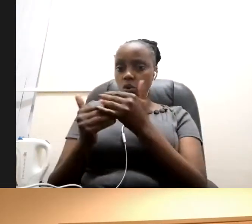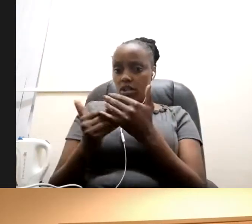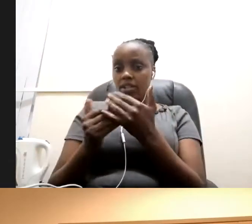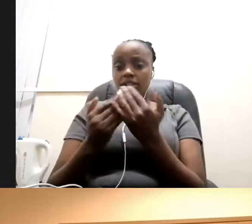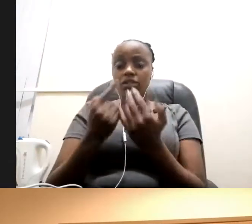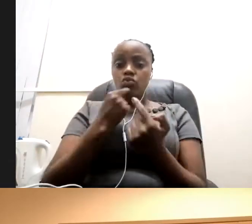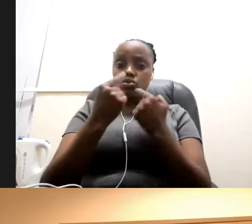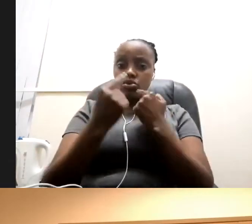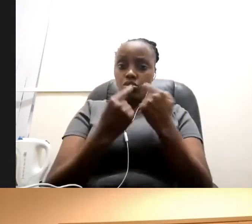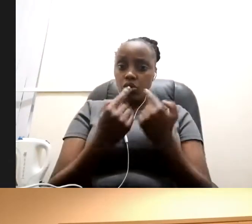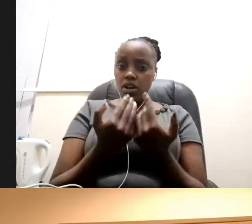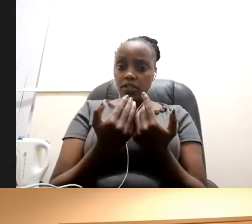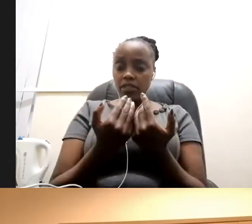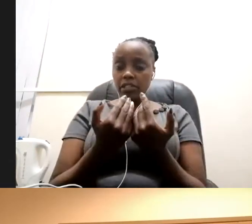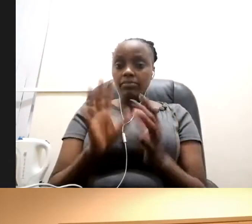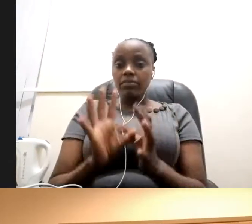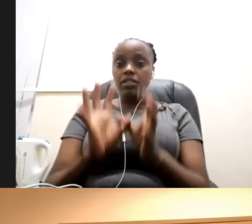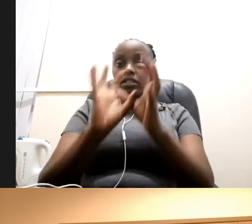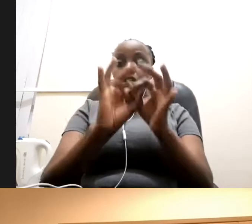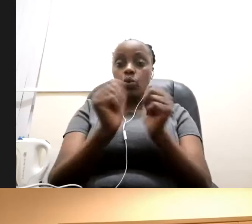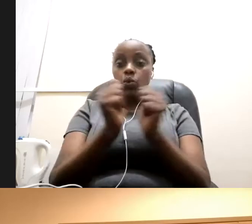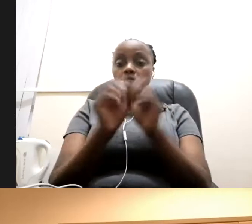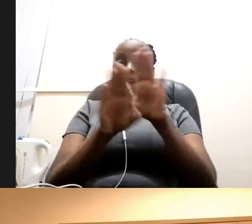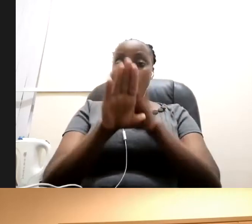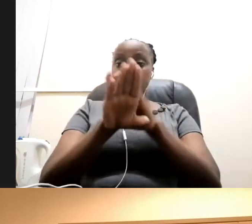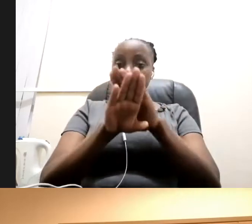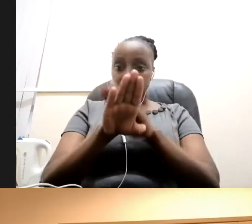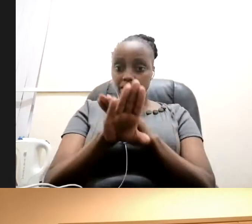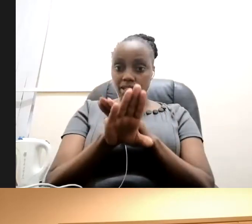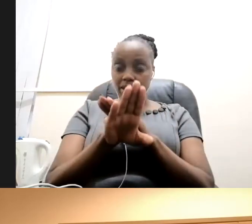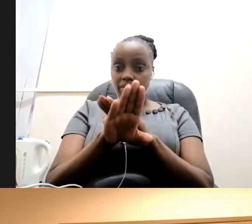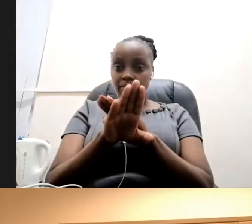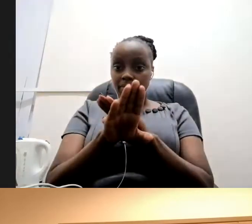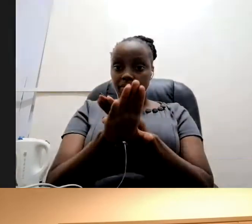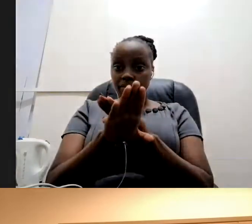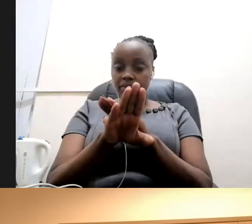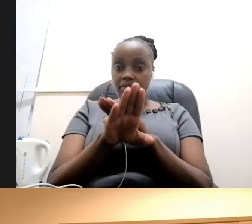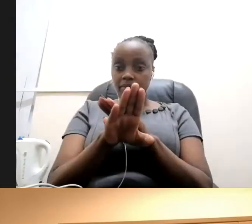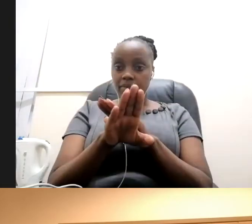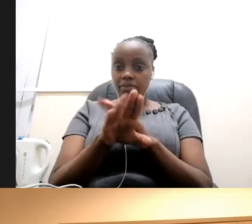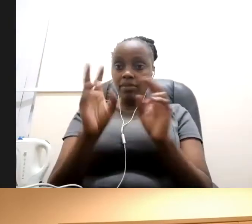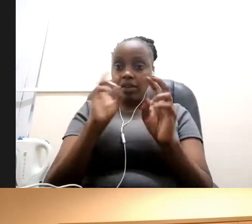our perspective in relation to accessibility in the view of local